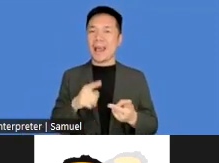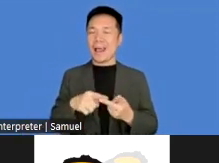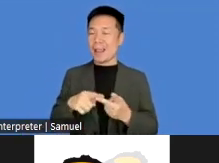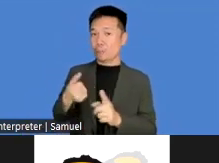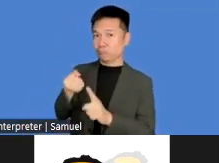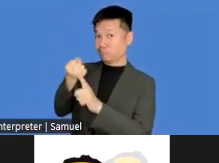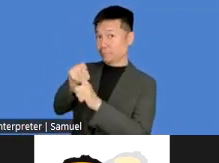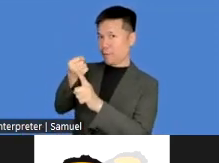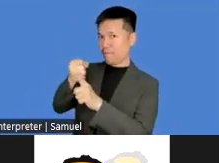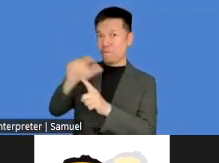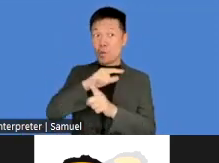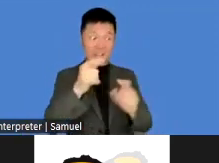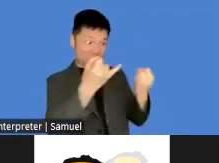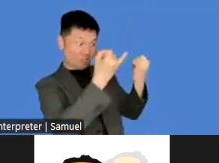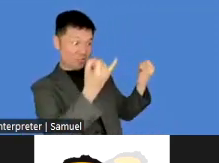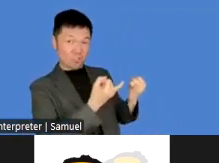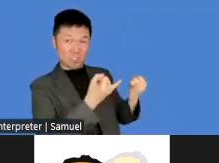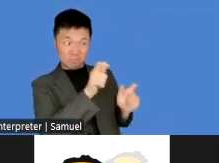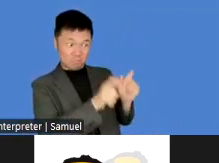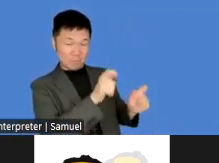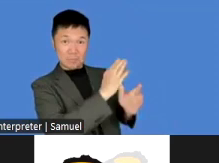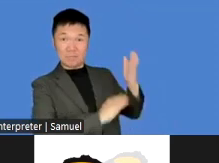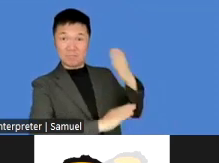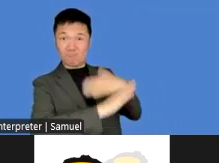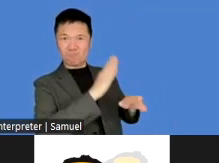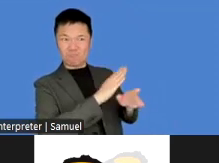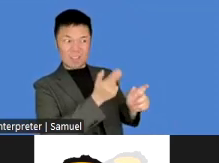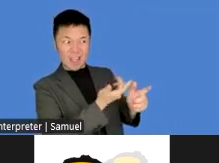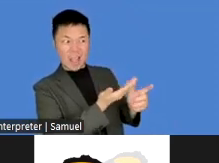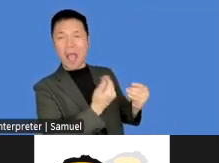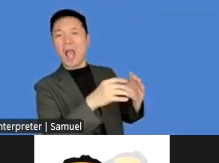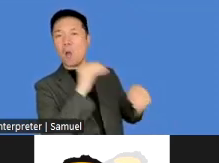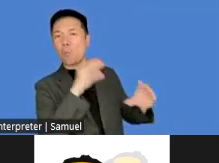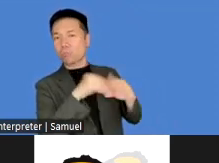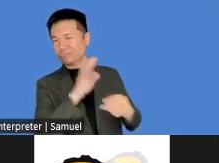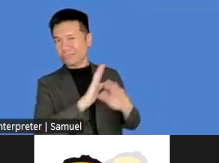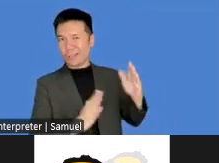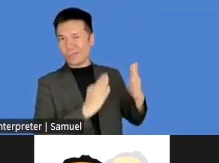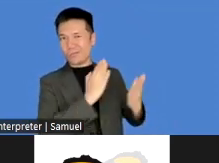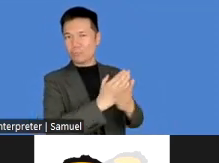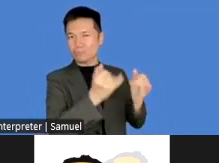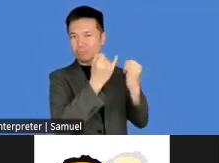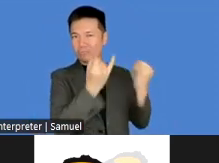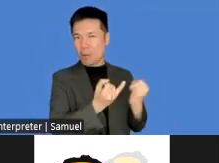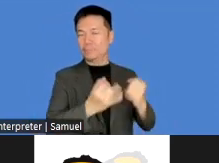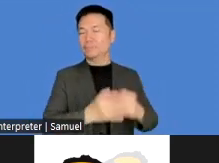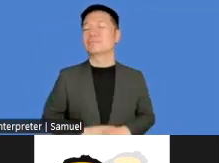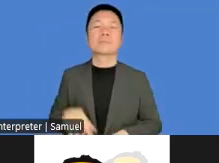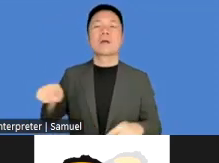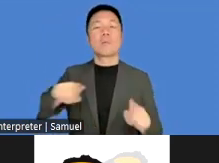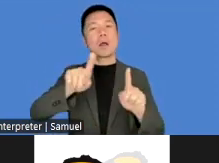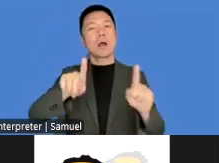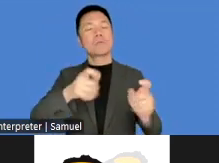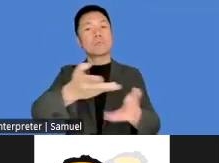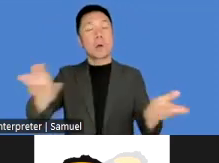Deinstitutionalisation. And this is just a tip for all our speakers and also for our participants to please speak